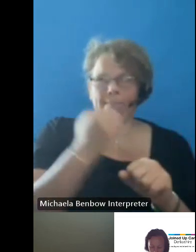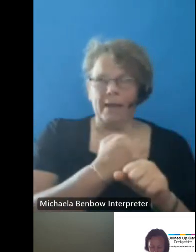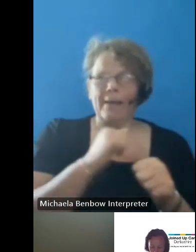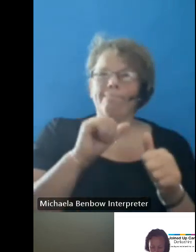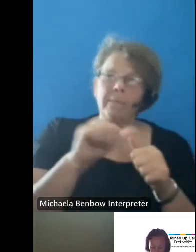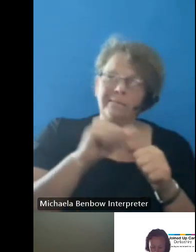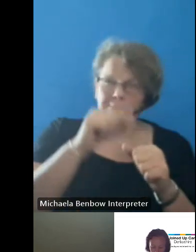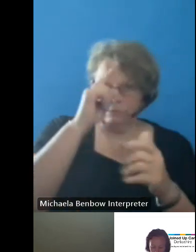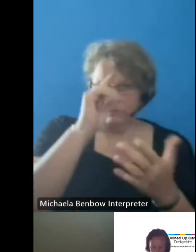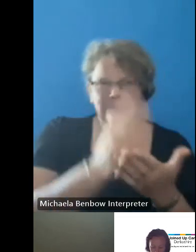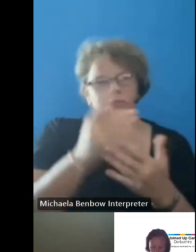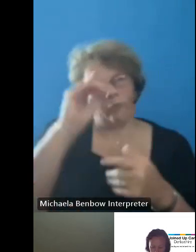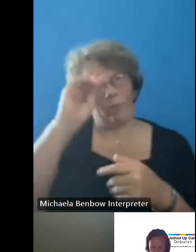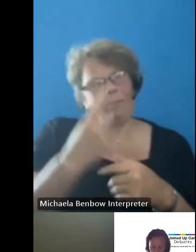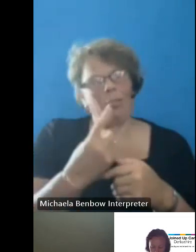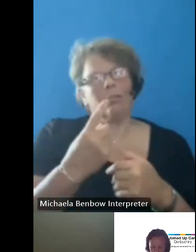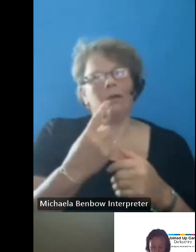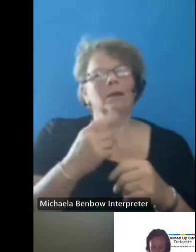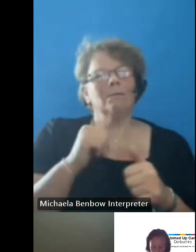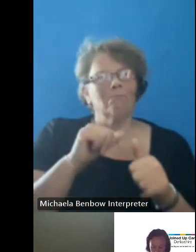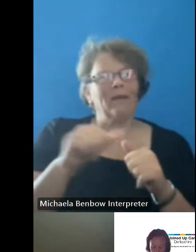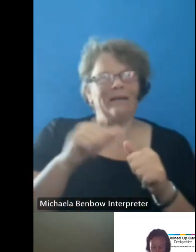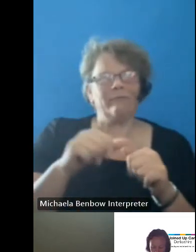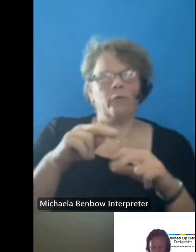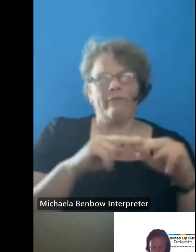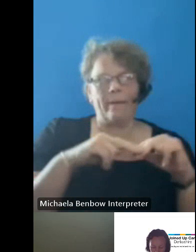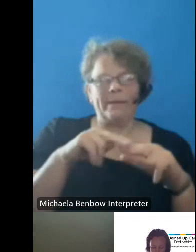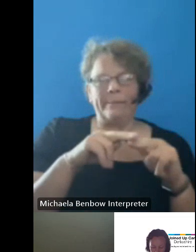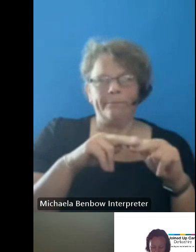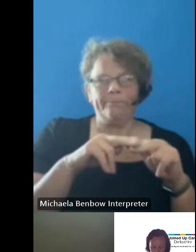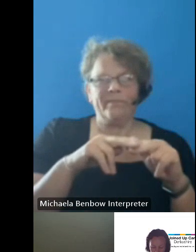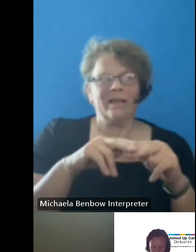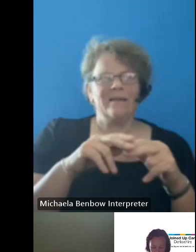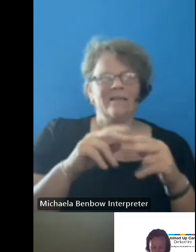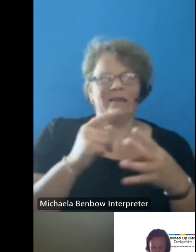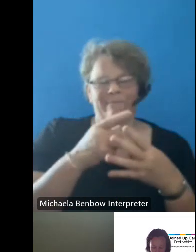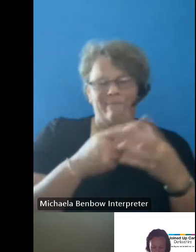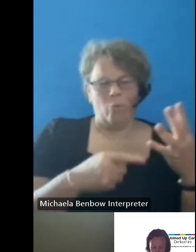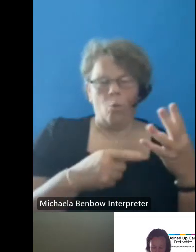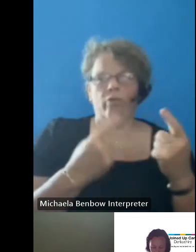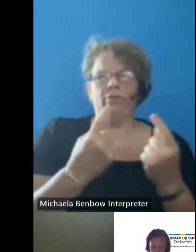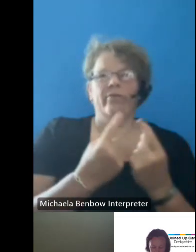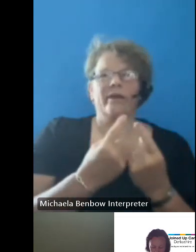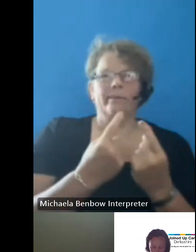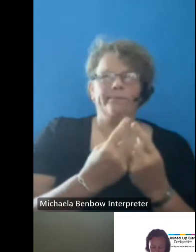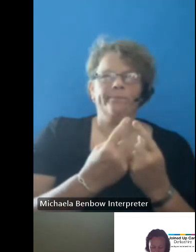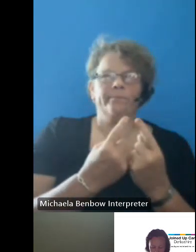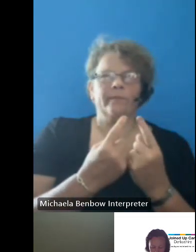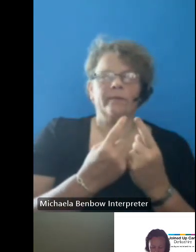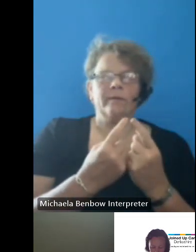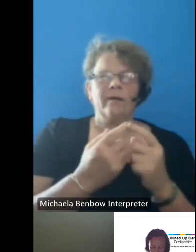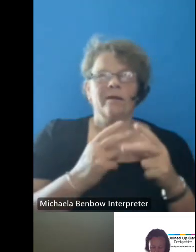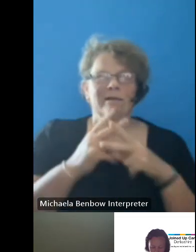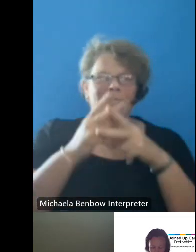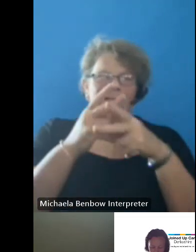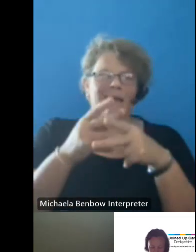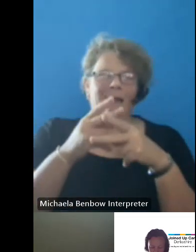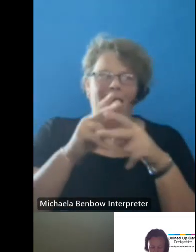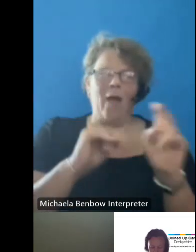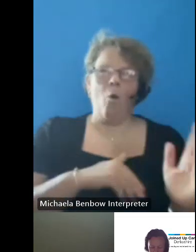families. And I guess the fourth aspect that kind of like wraps this all together is for the care offering